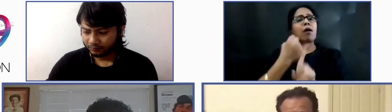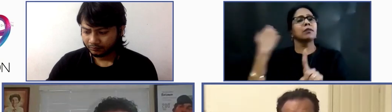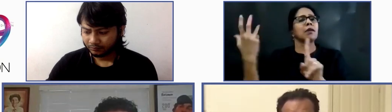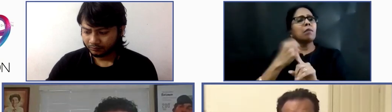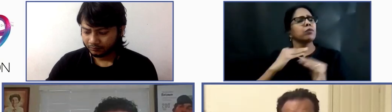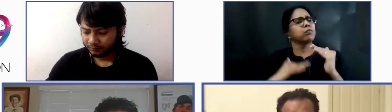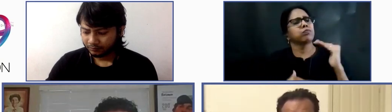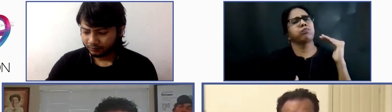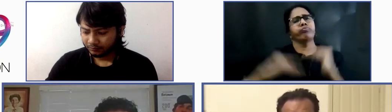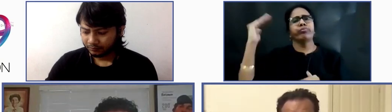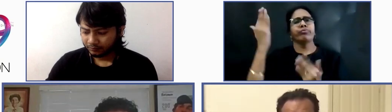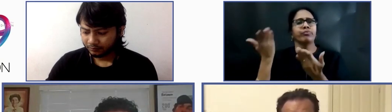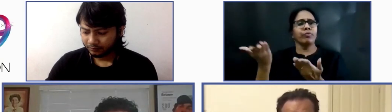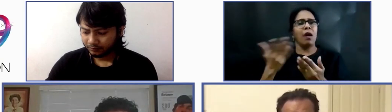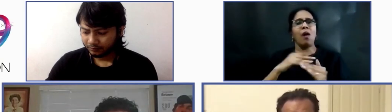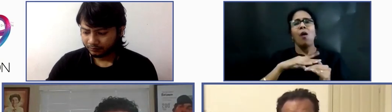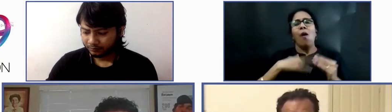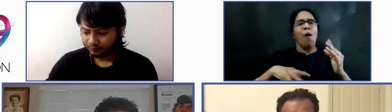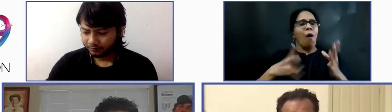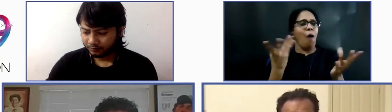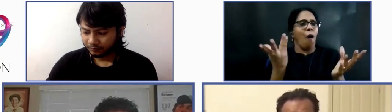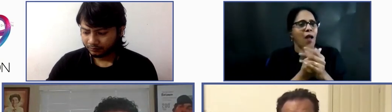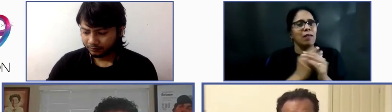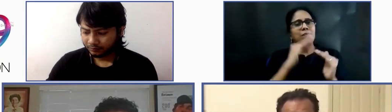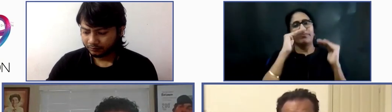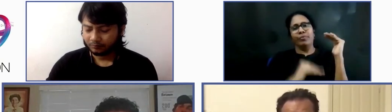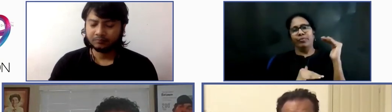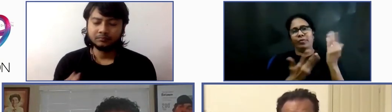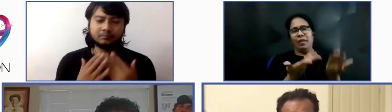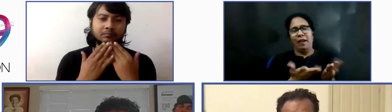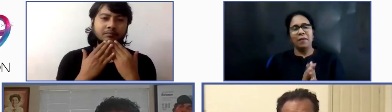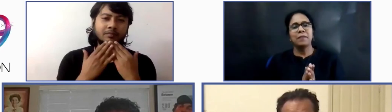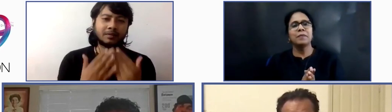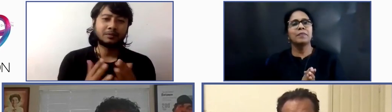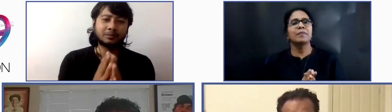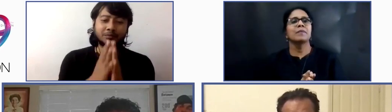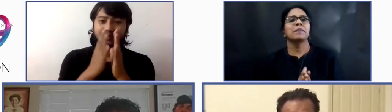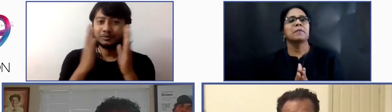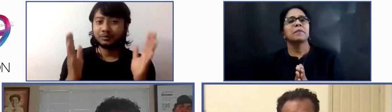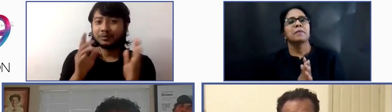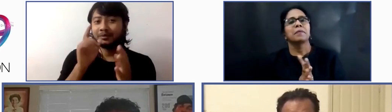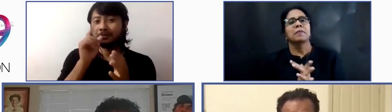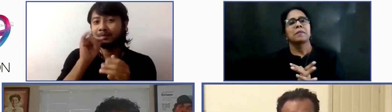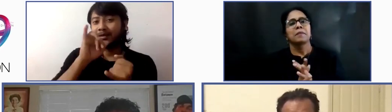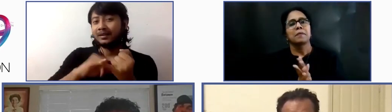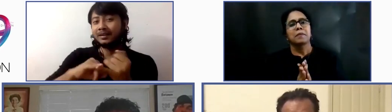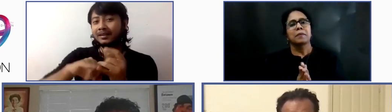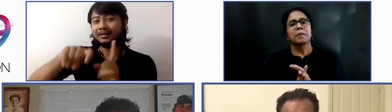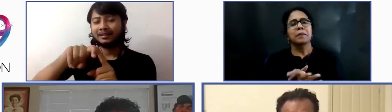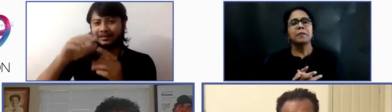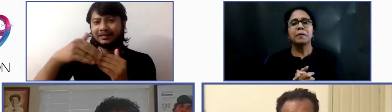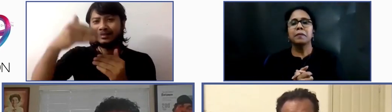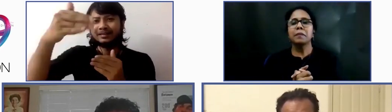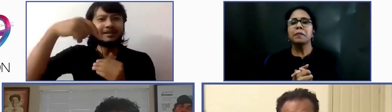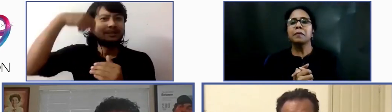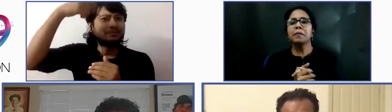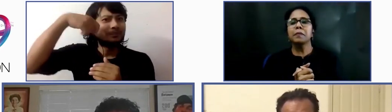us. Thank you so much, Shekhar, sir. I wish you all the best with Pani and all your